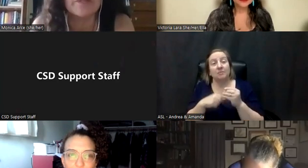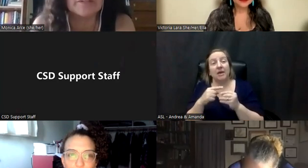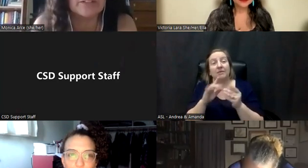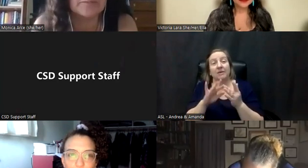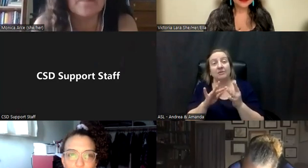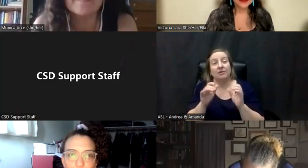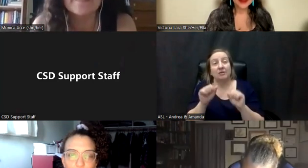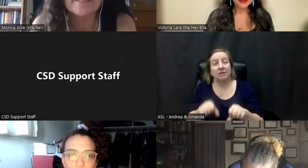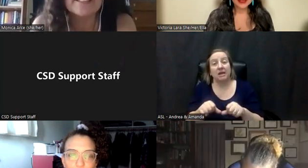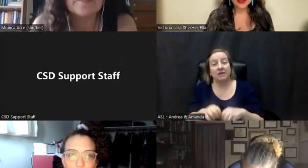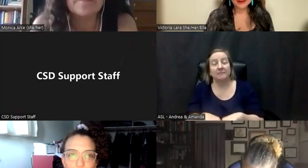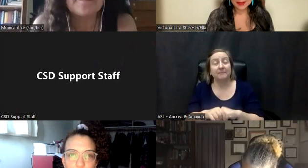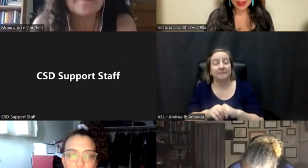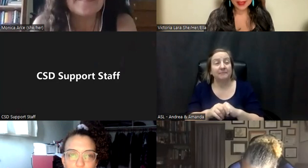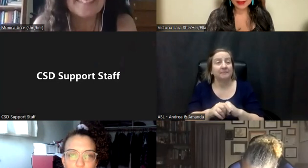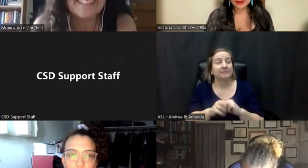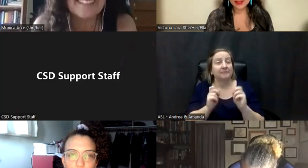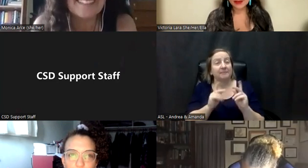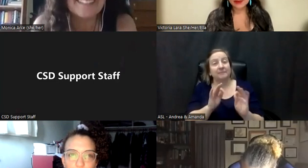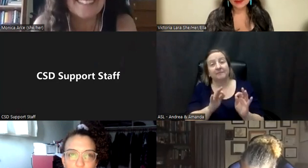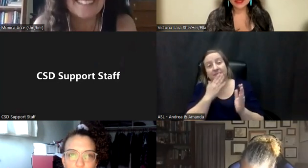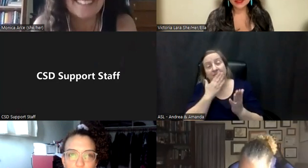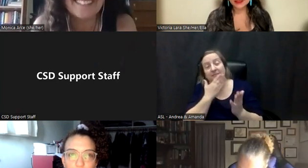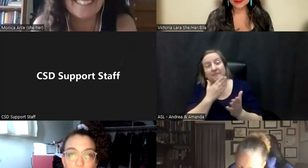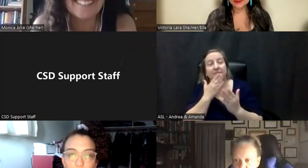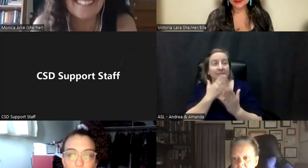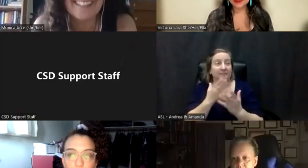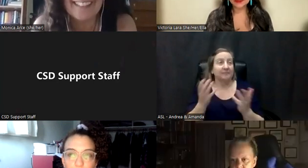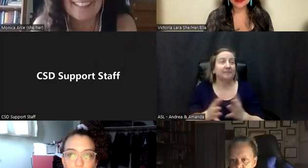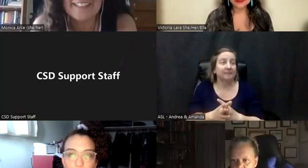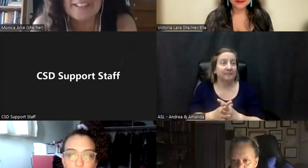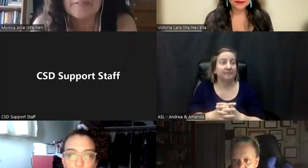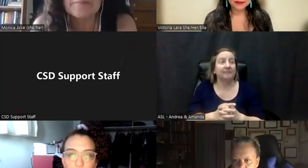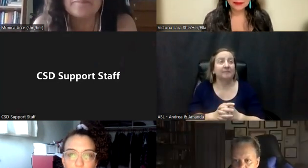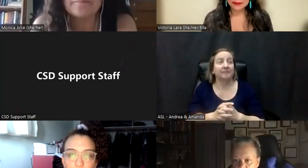I will be able to do. Okay. Thank you. Thank you very much.